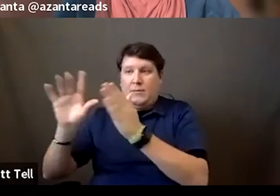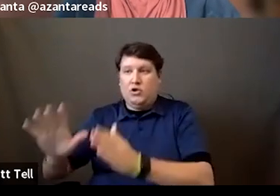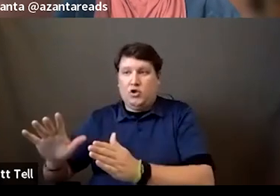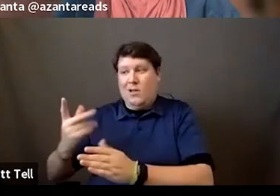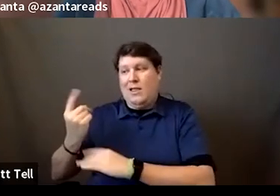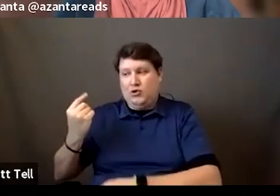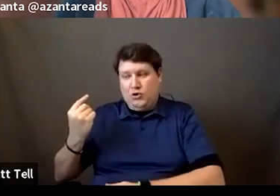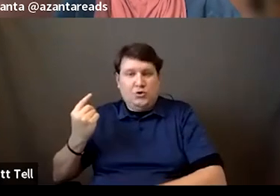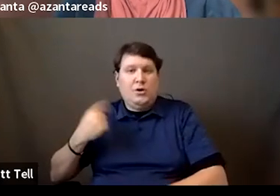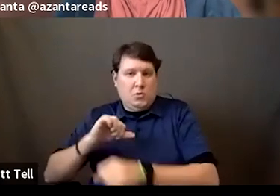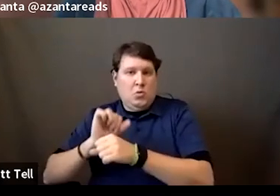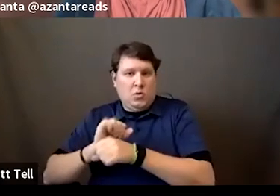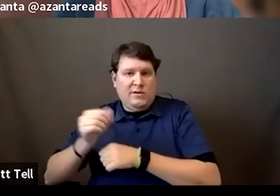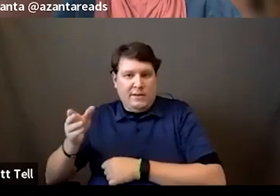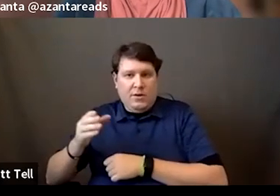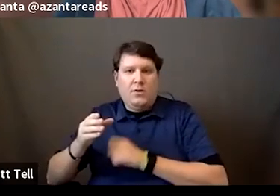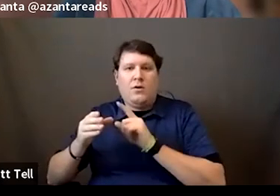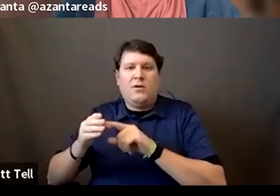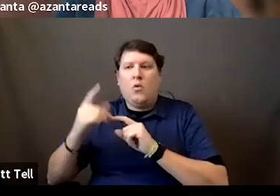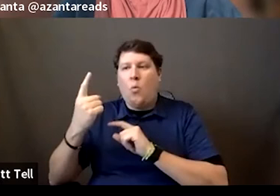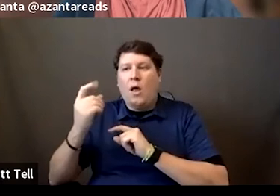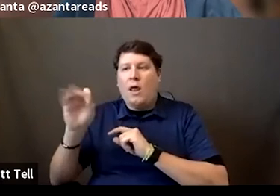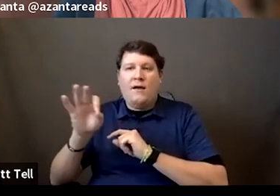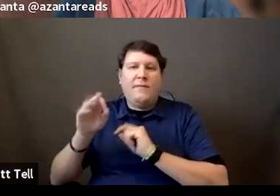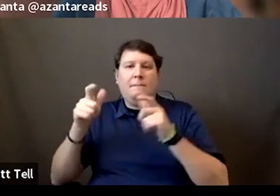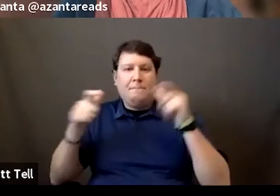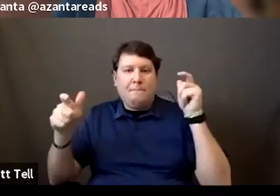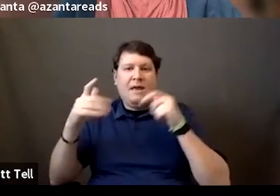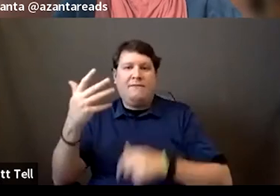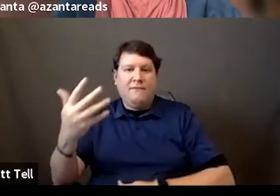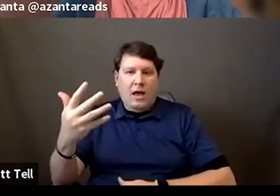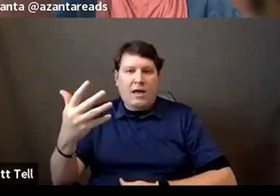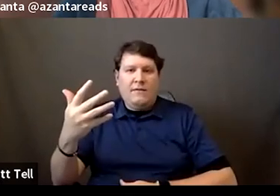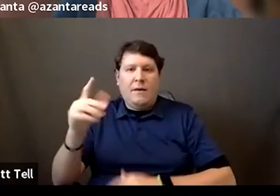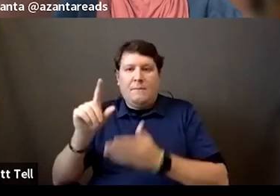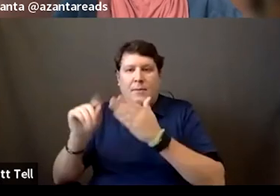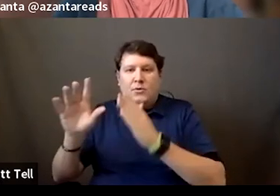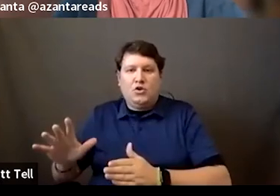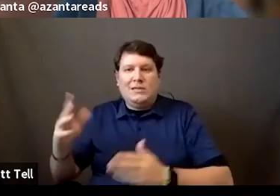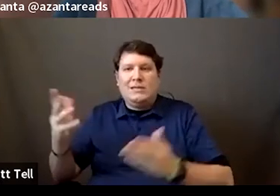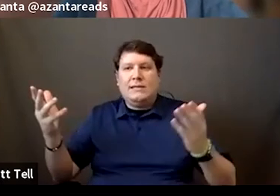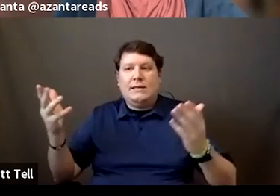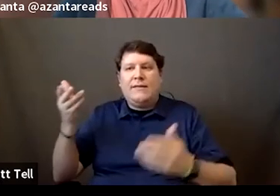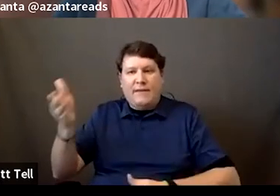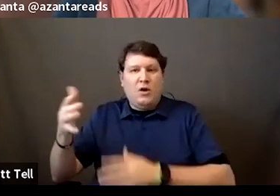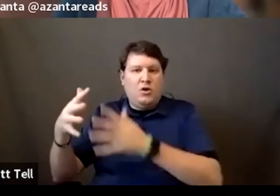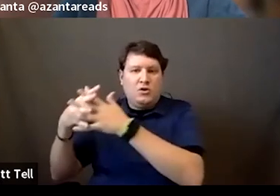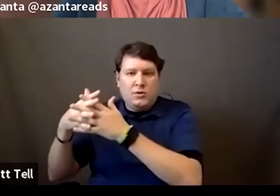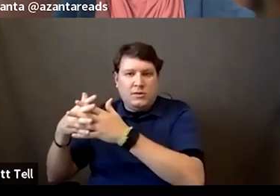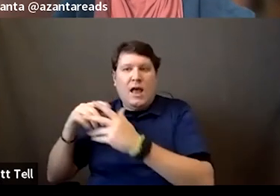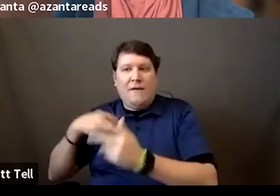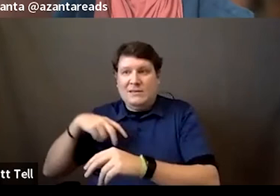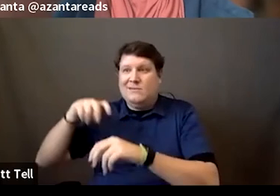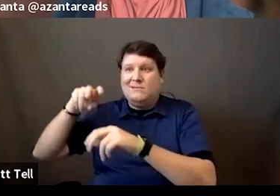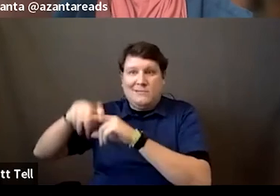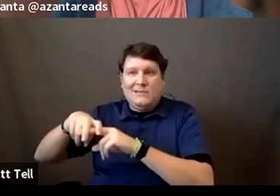year, one of the big five publishing companies in the US. And I've sat in on meetings before where they've discussed